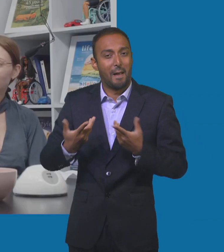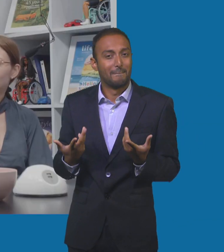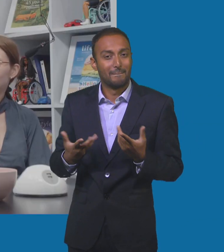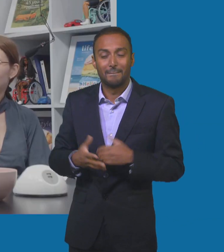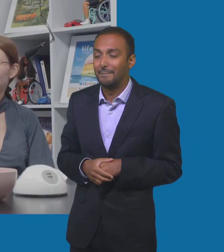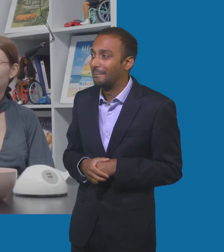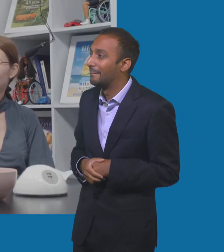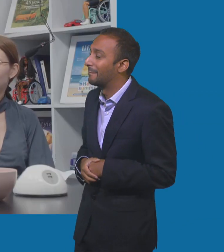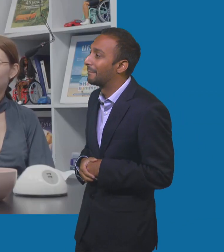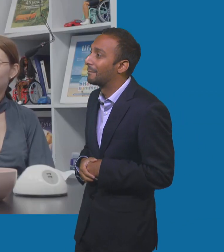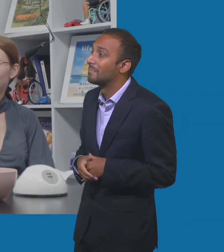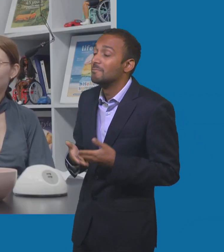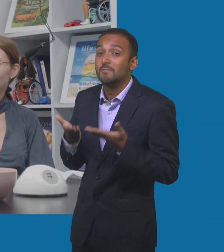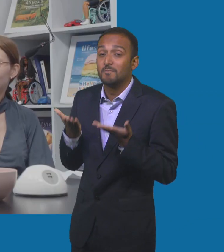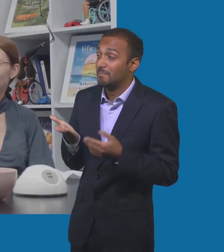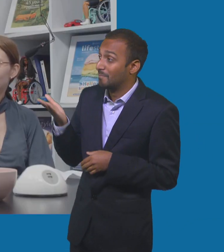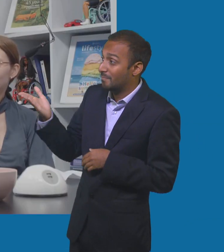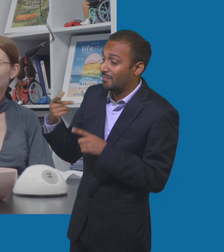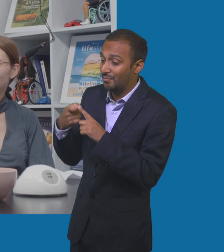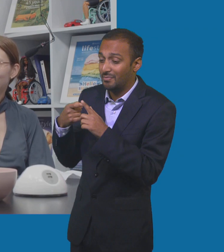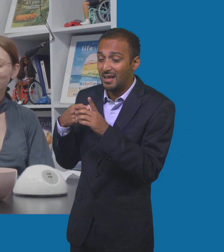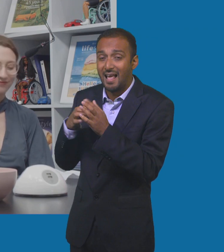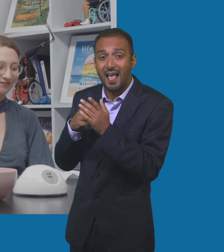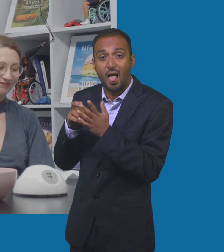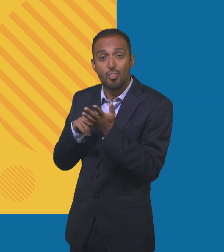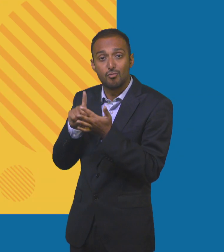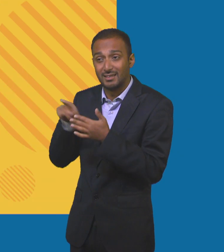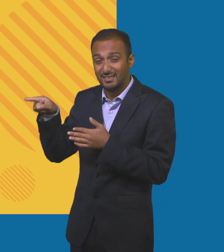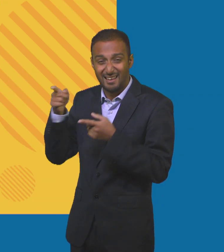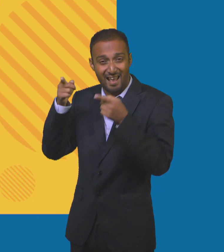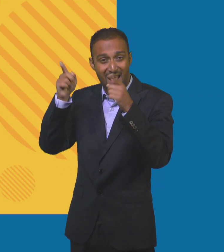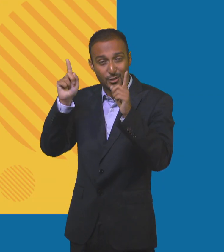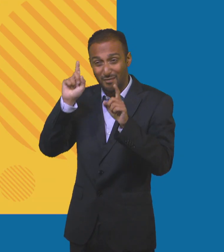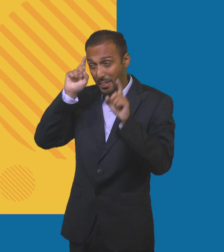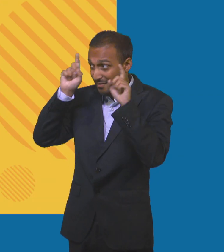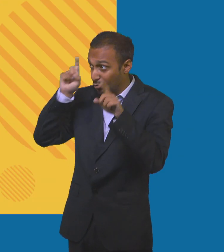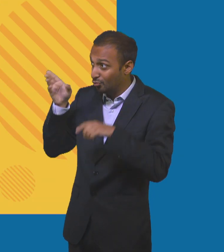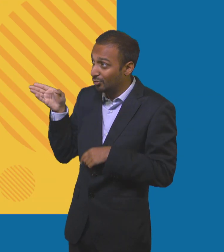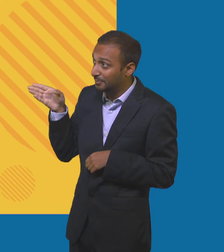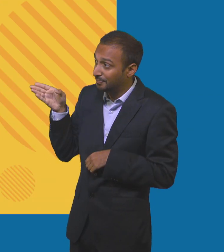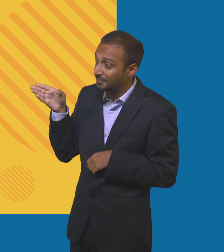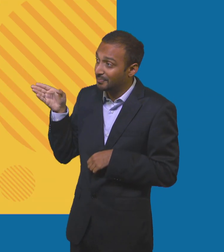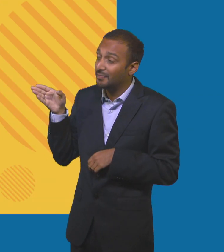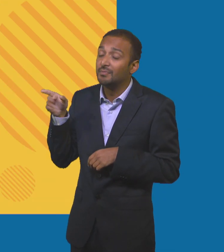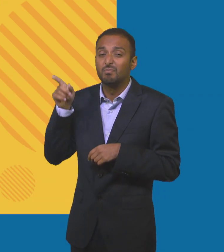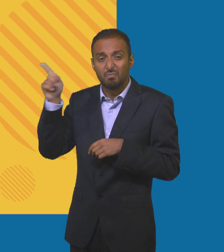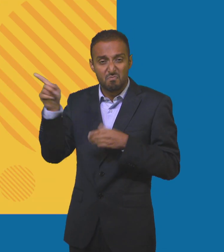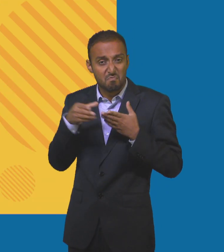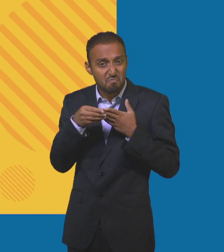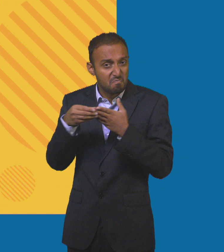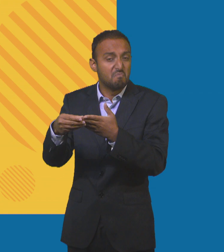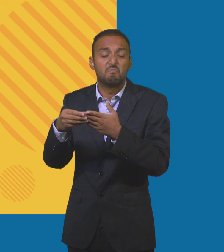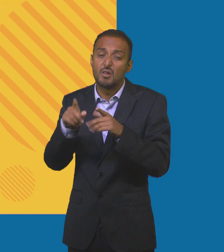So our guest today is Catherine Marris, Head of Innovation at Motability. She's been at the forefront of the move to accessible charge points